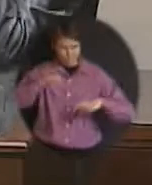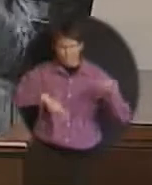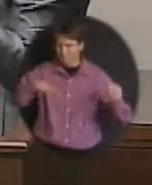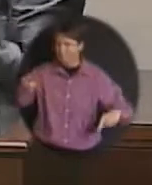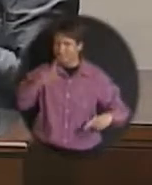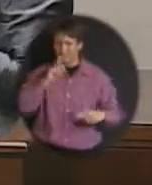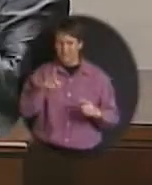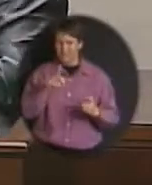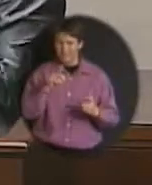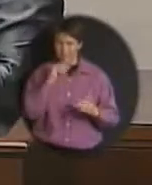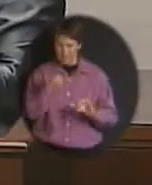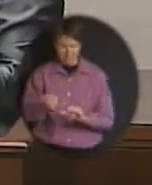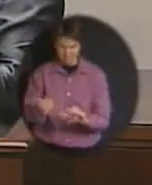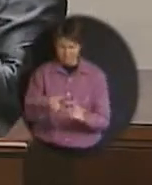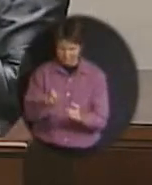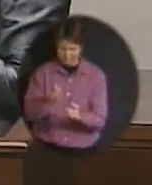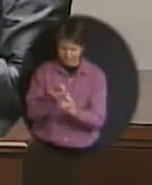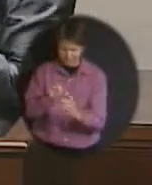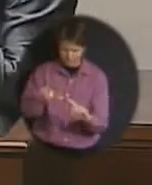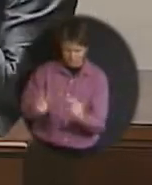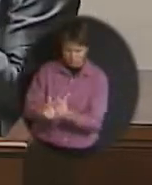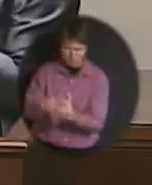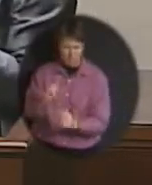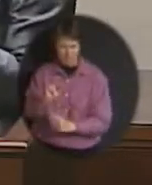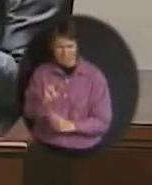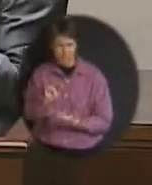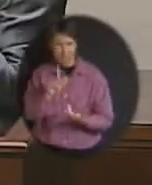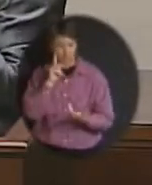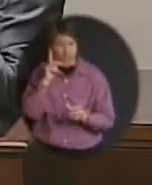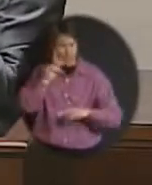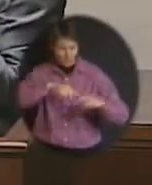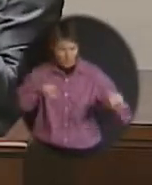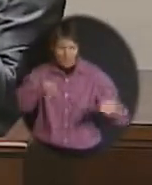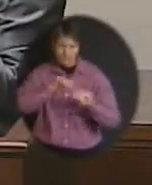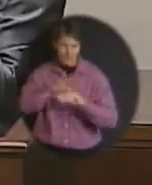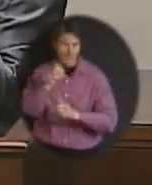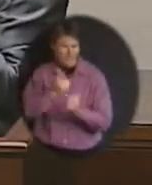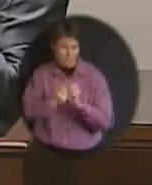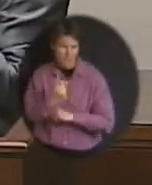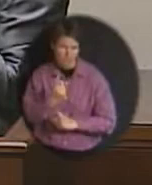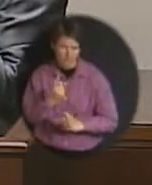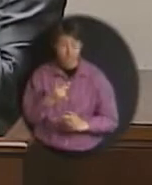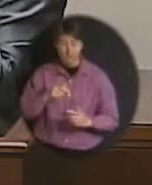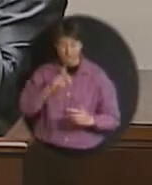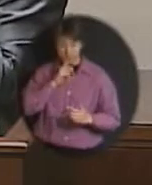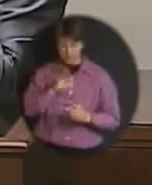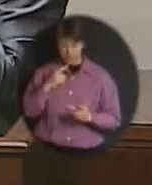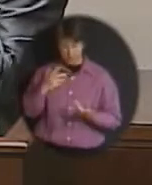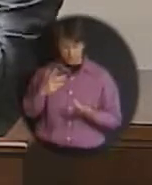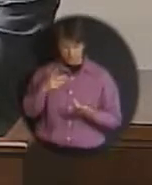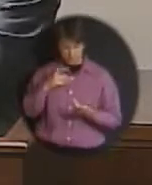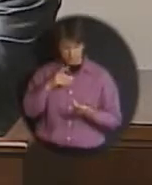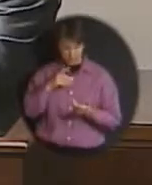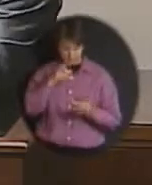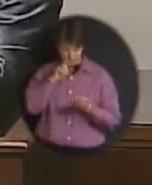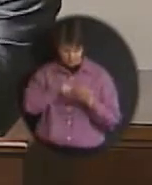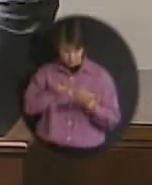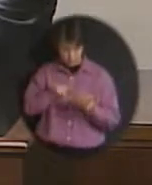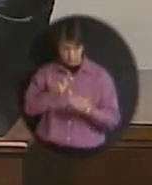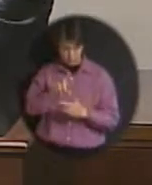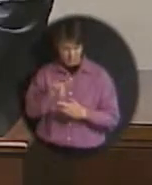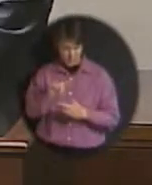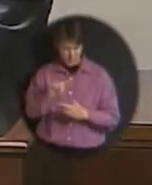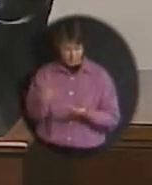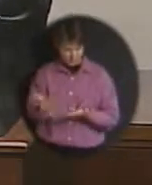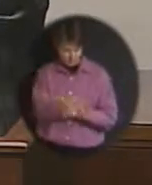that seems to not be affected by this. But certainly as we track that data district-wide in terms of incidents that might be